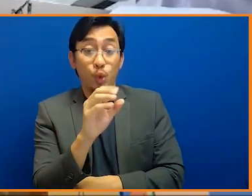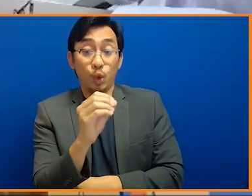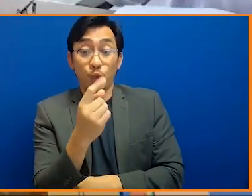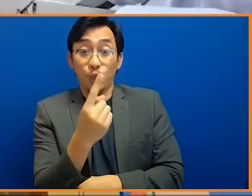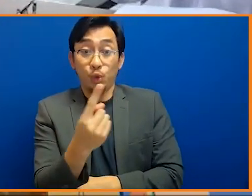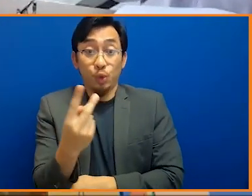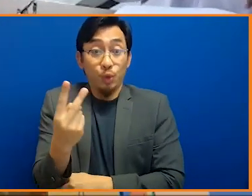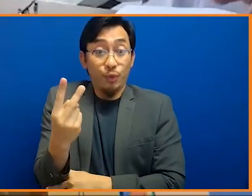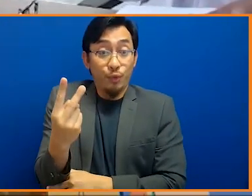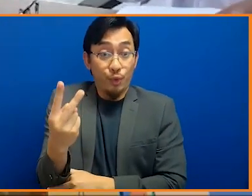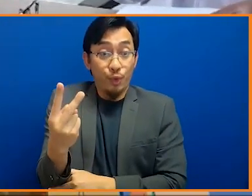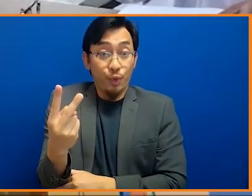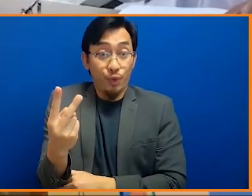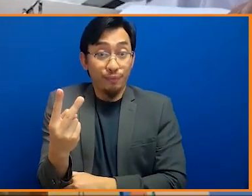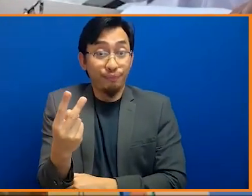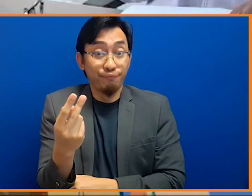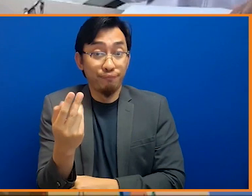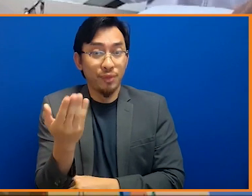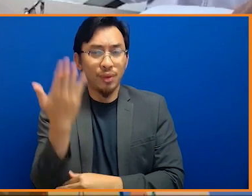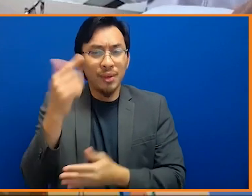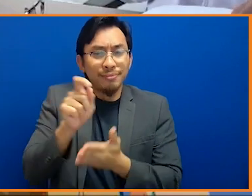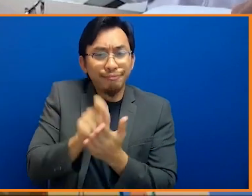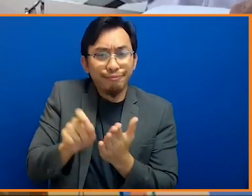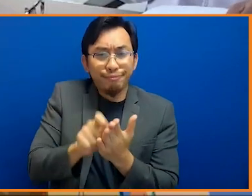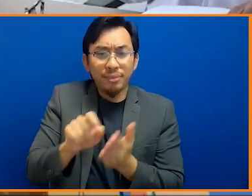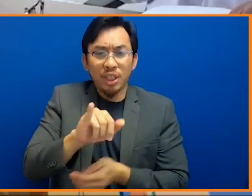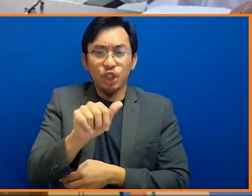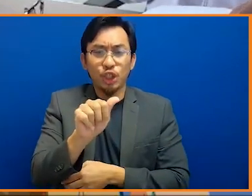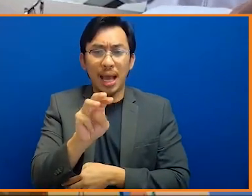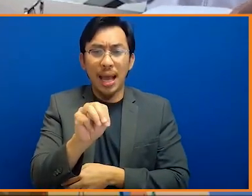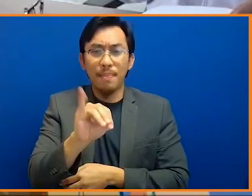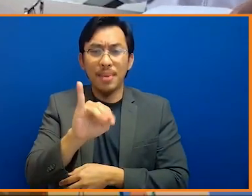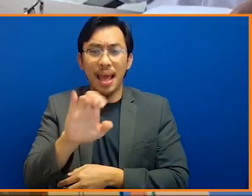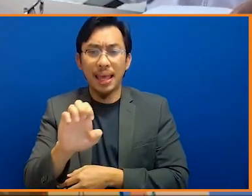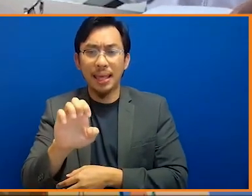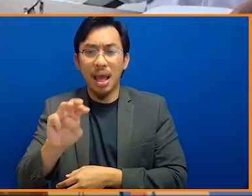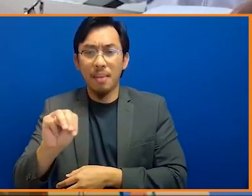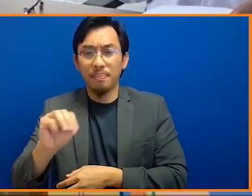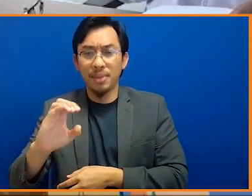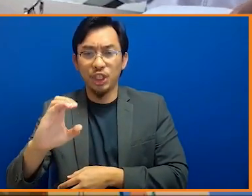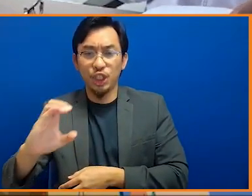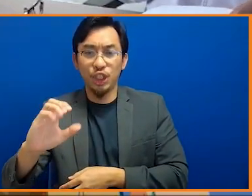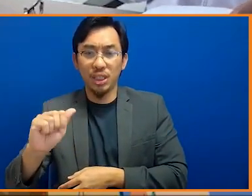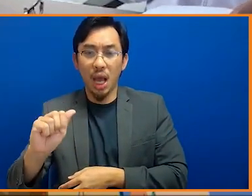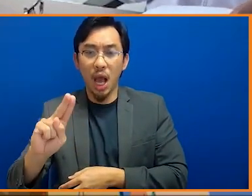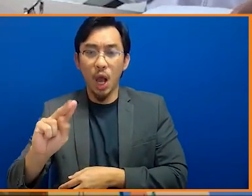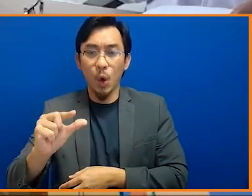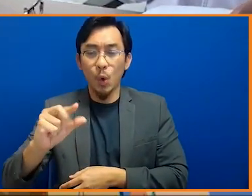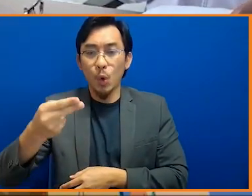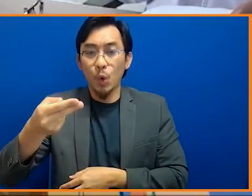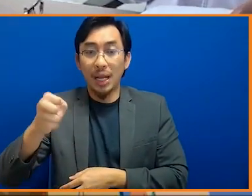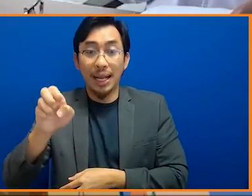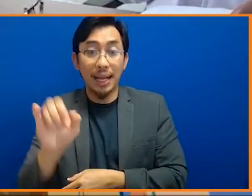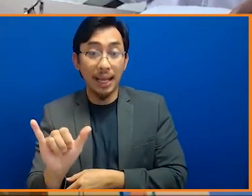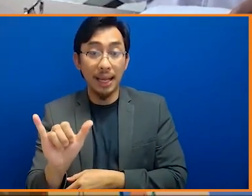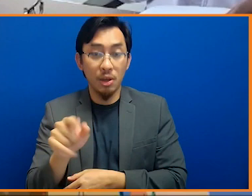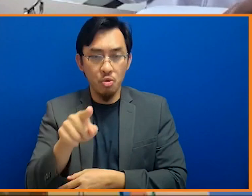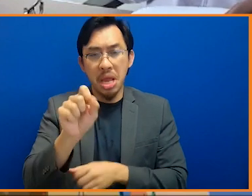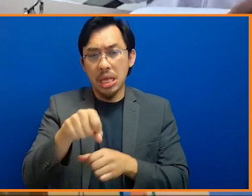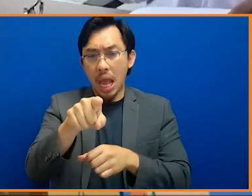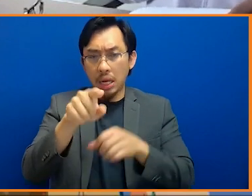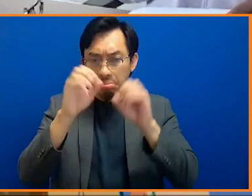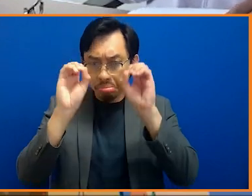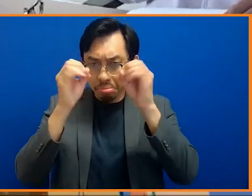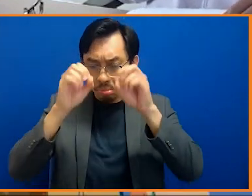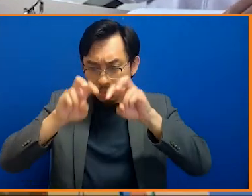during 2012 event? As a good paper written by Jamie McGaughey,